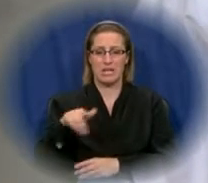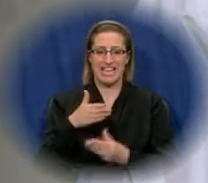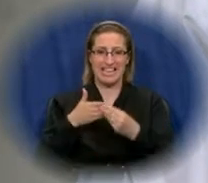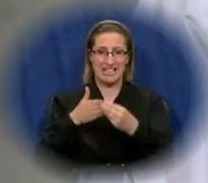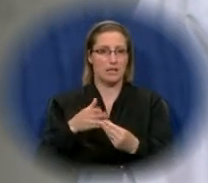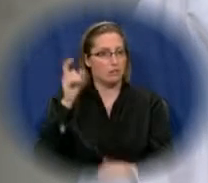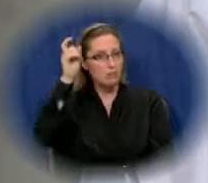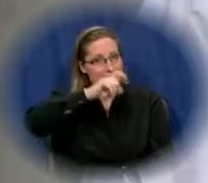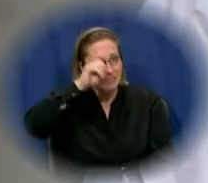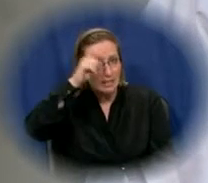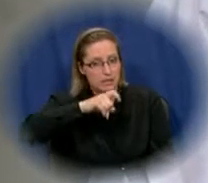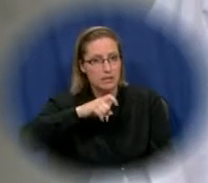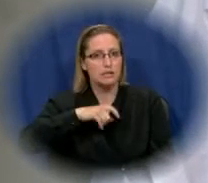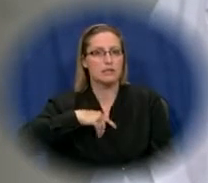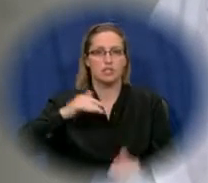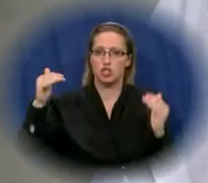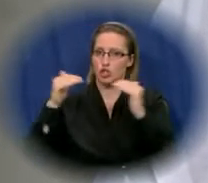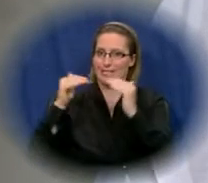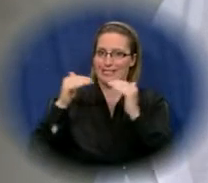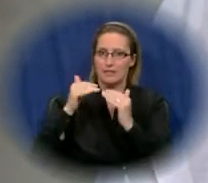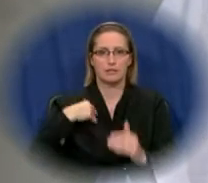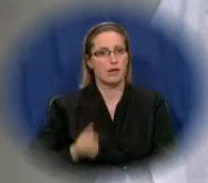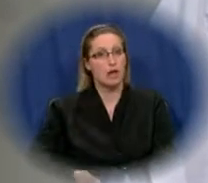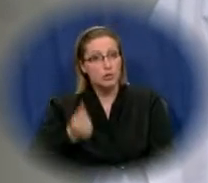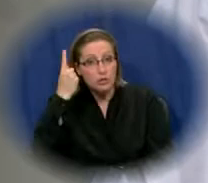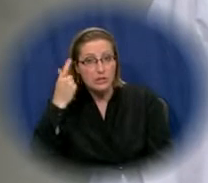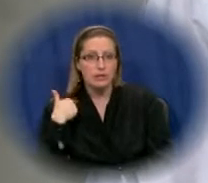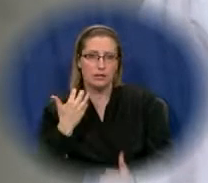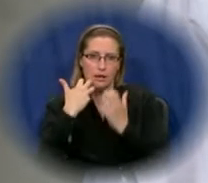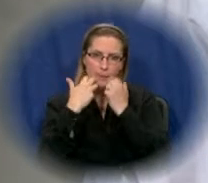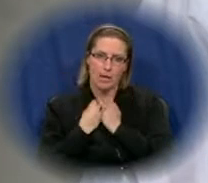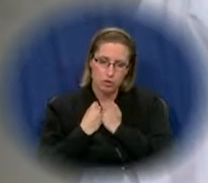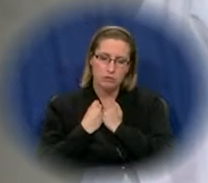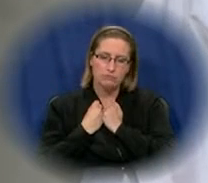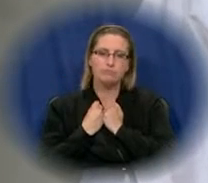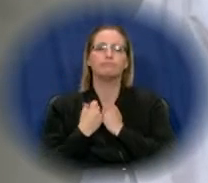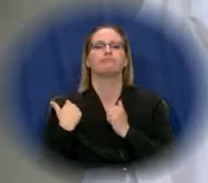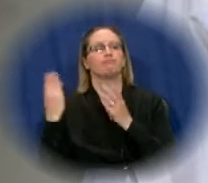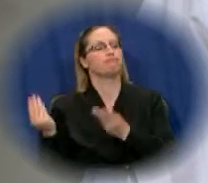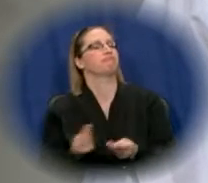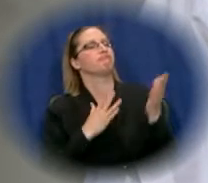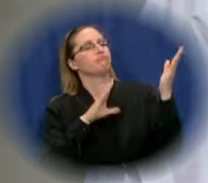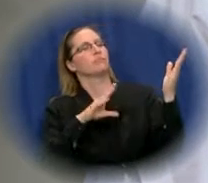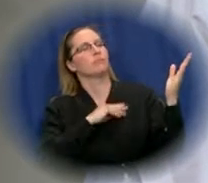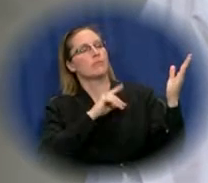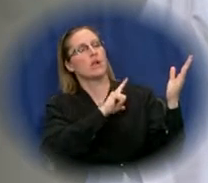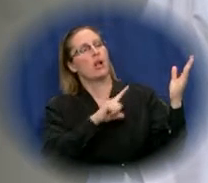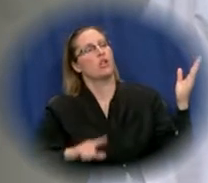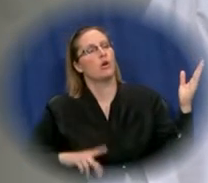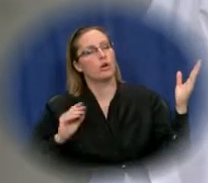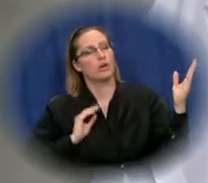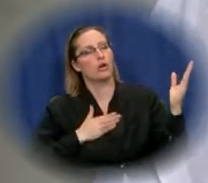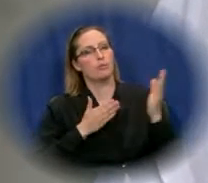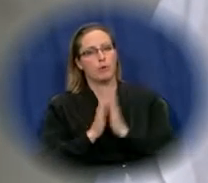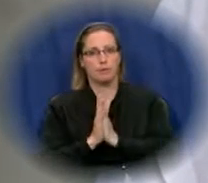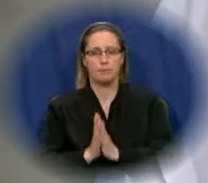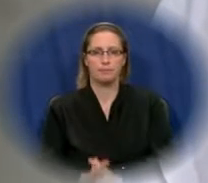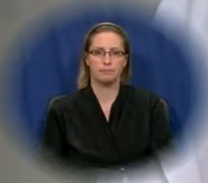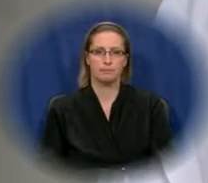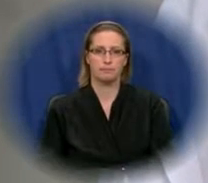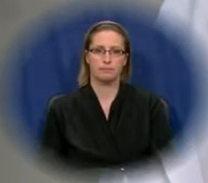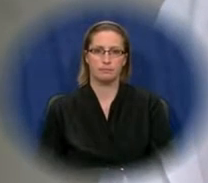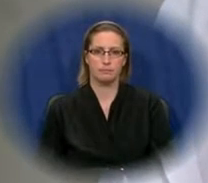with wisdom, justice, understanding, and compassion. We pray to the Lord. Lord, hear our prayer.